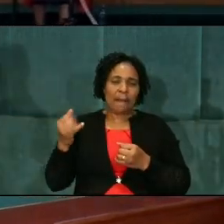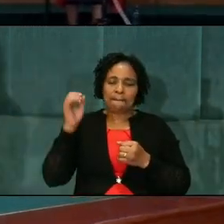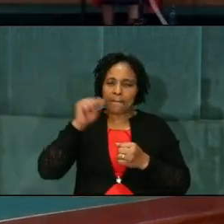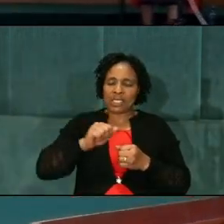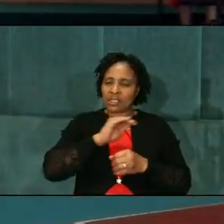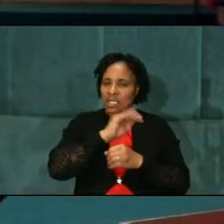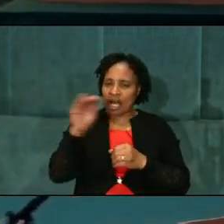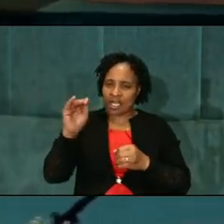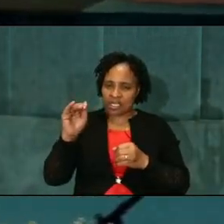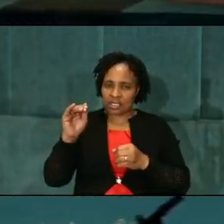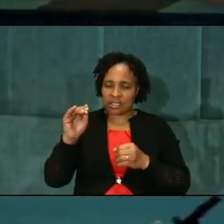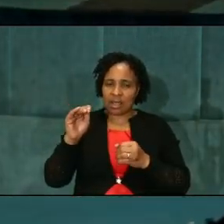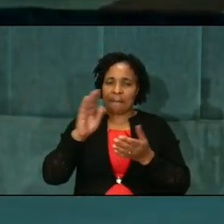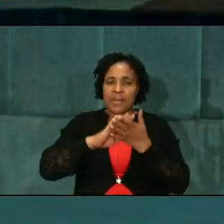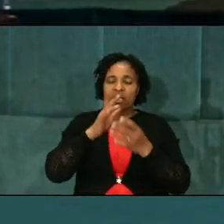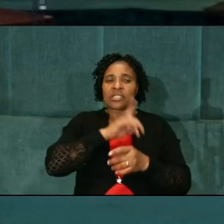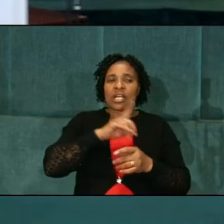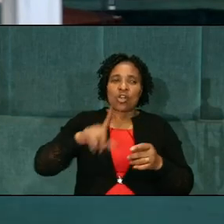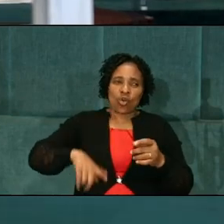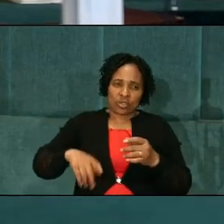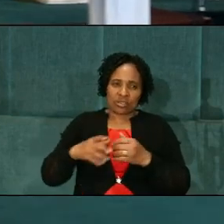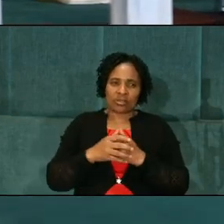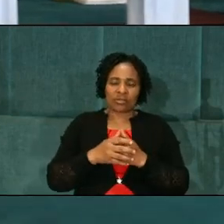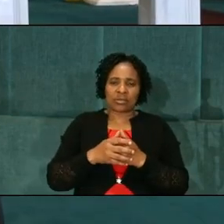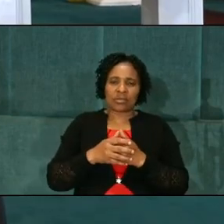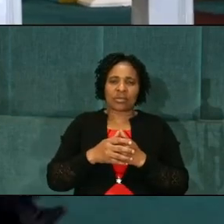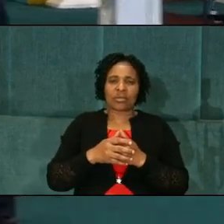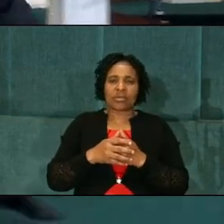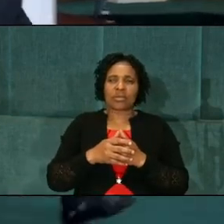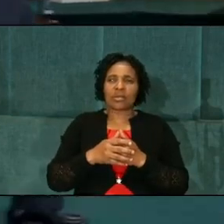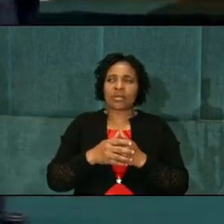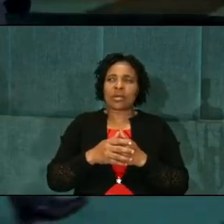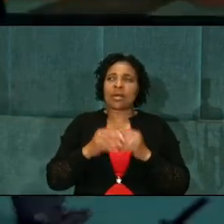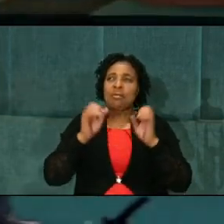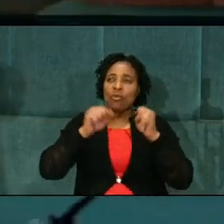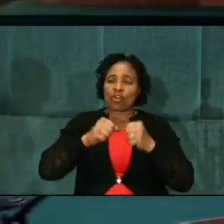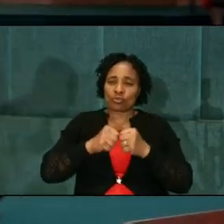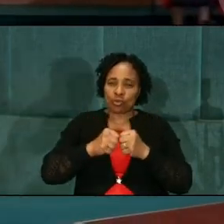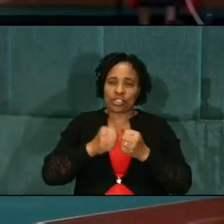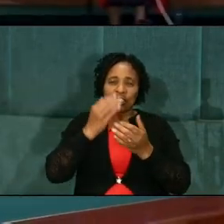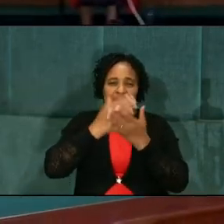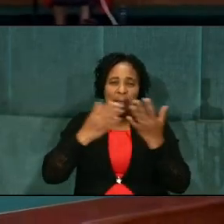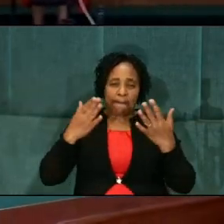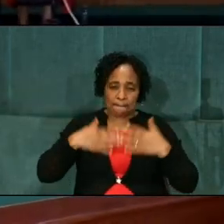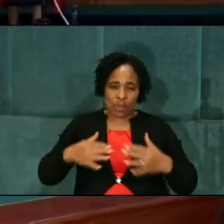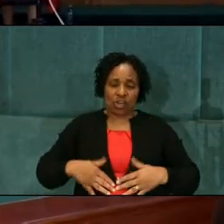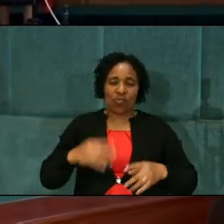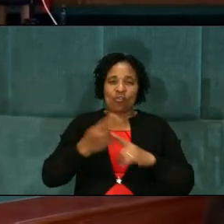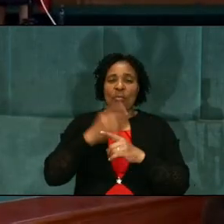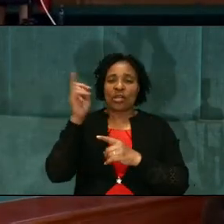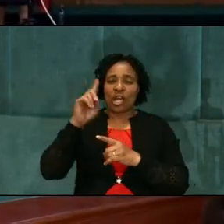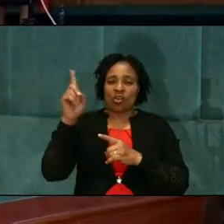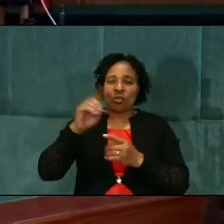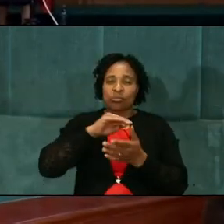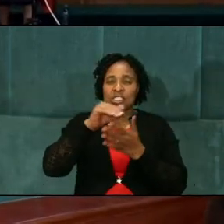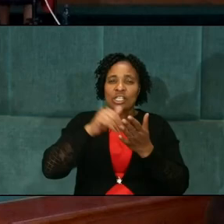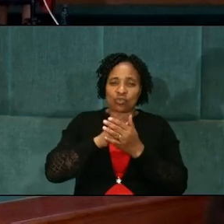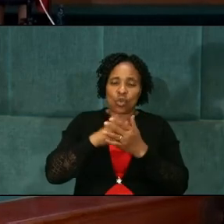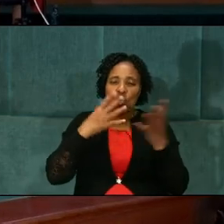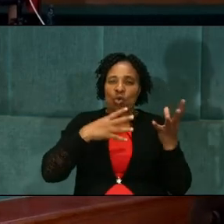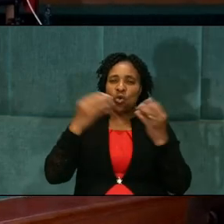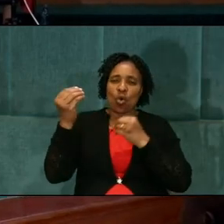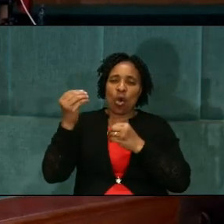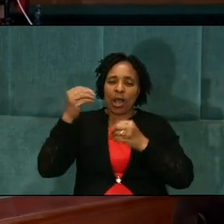appeal. Praise the Lord. In other words, as bad as things are, somebody from Nairobi will be going home to the